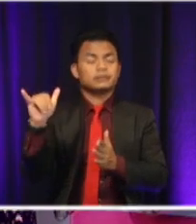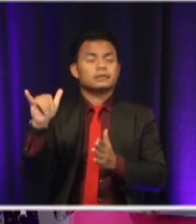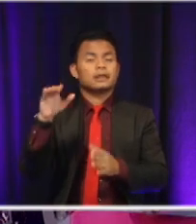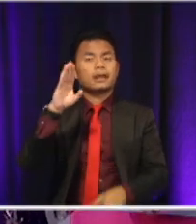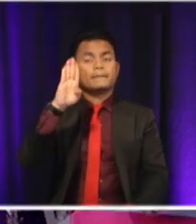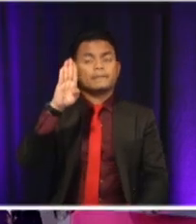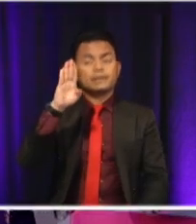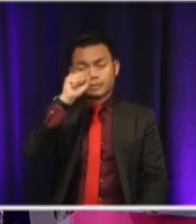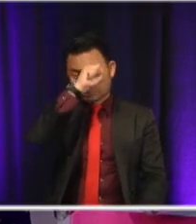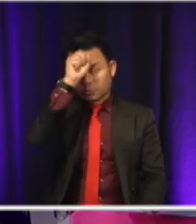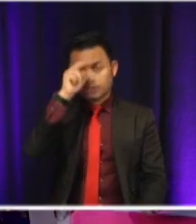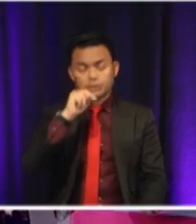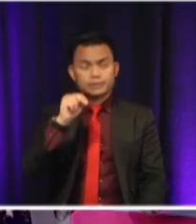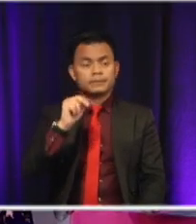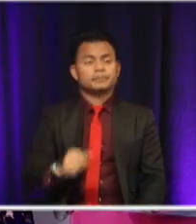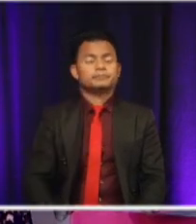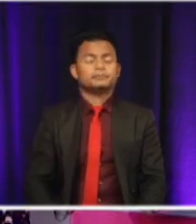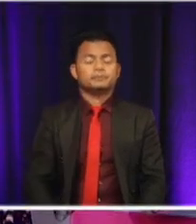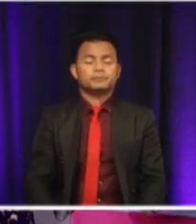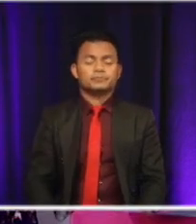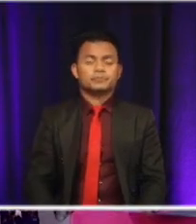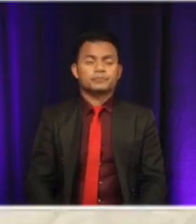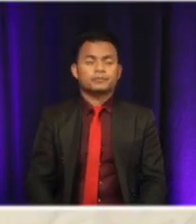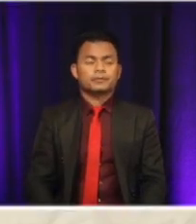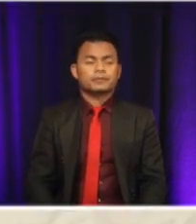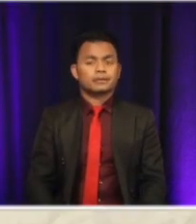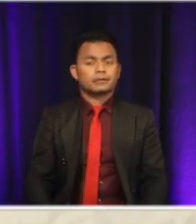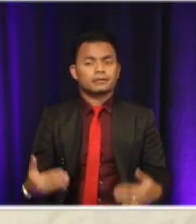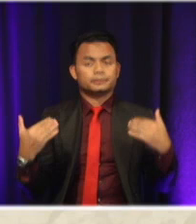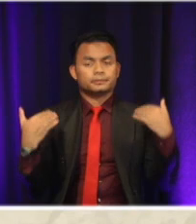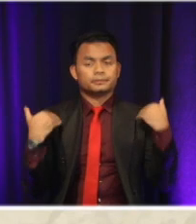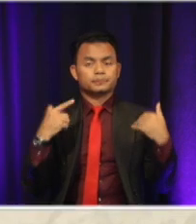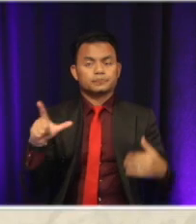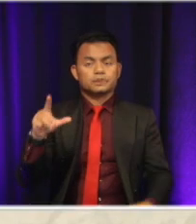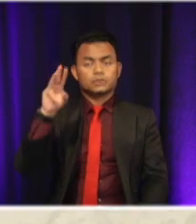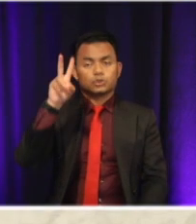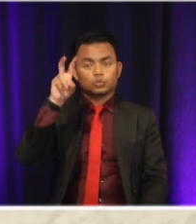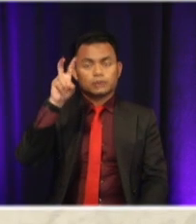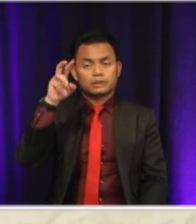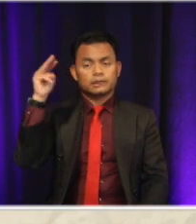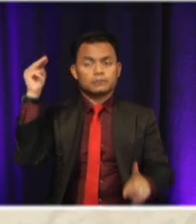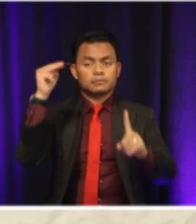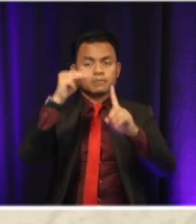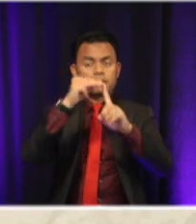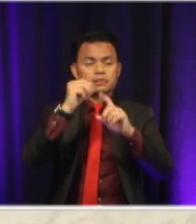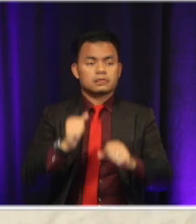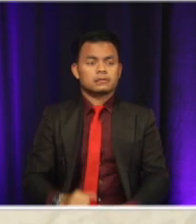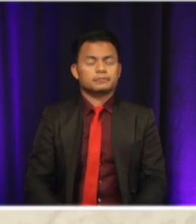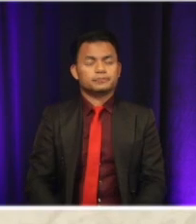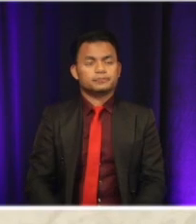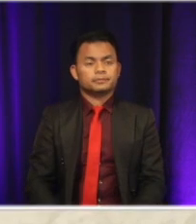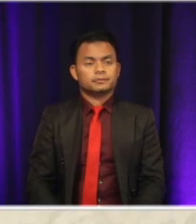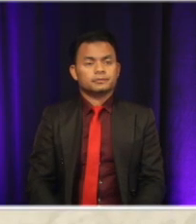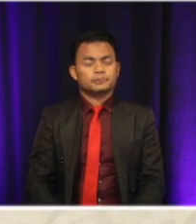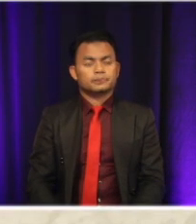other hand, for 20 marks, so you know already the weightage is greater. A